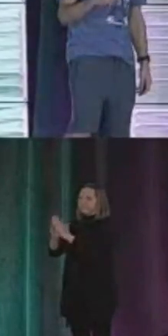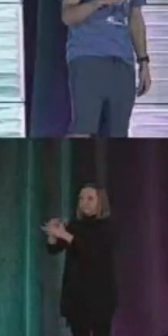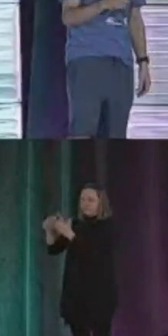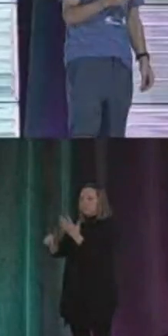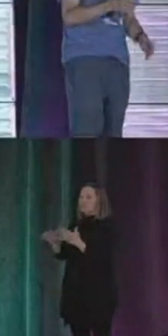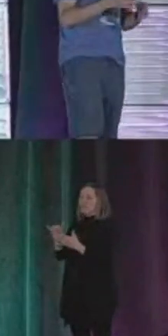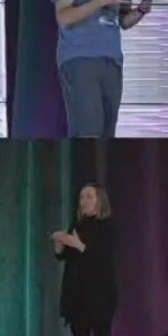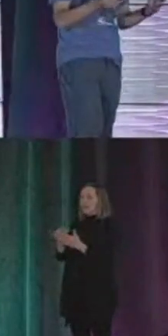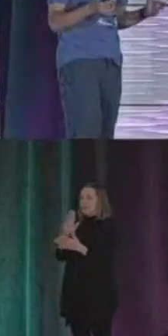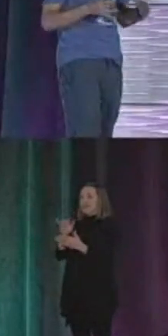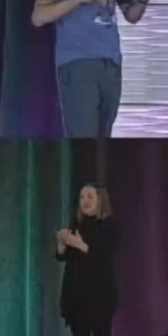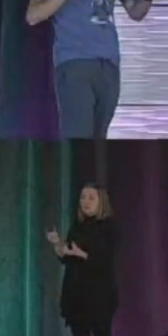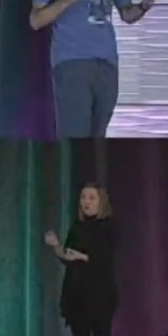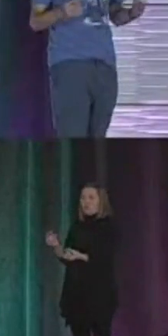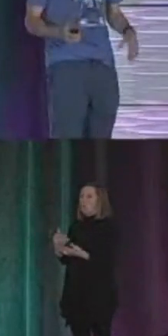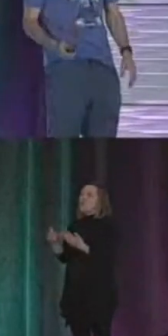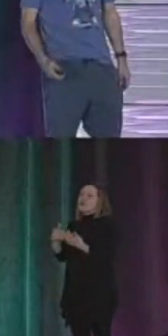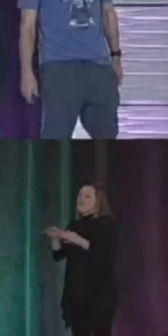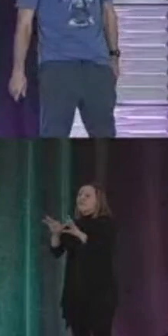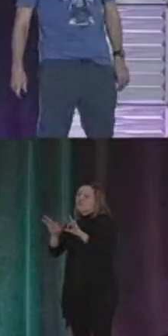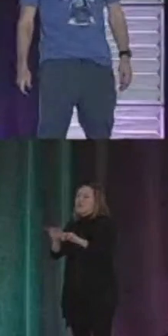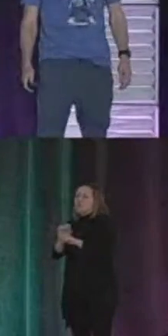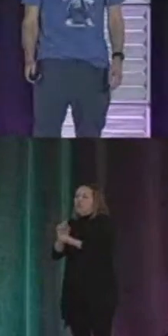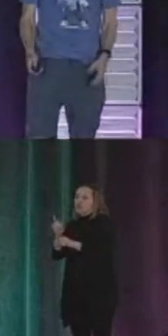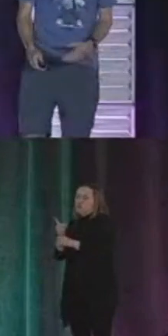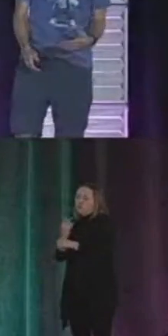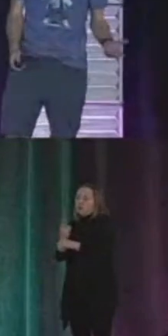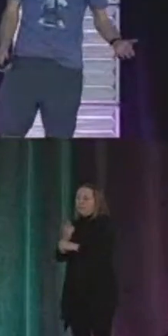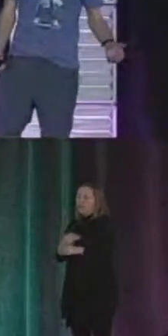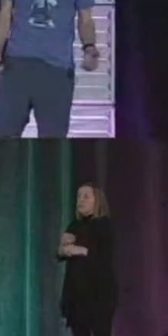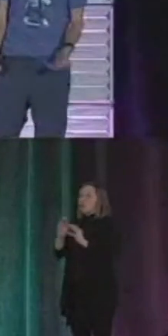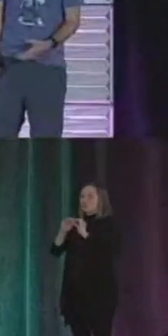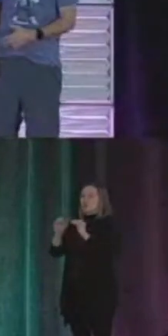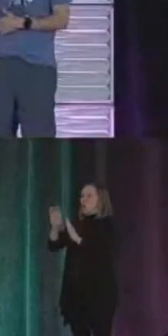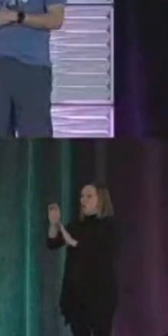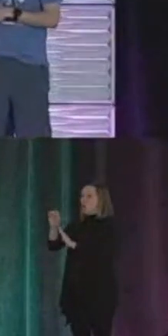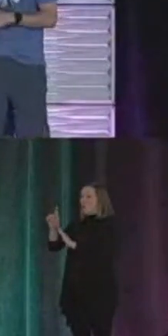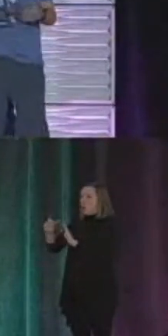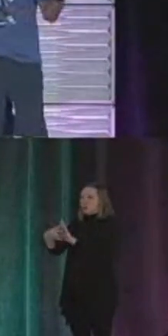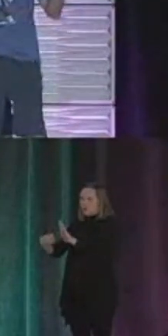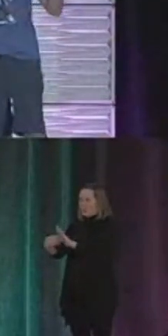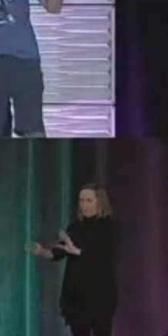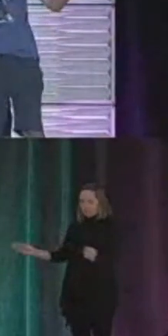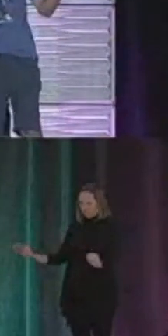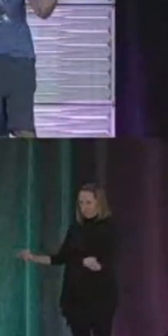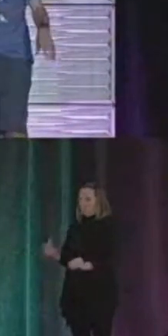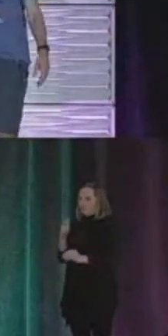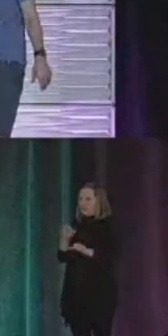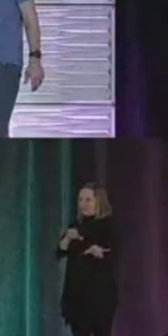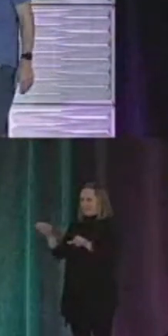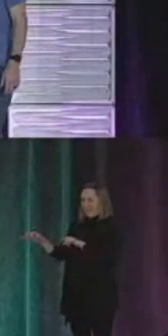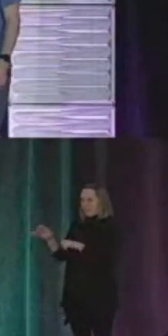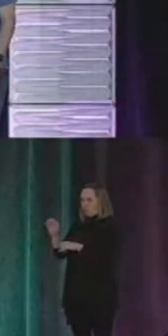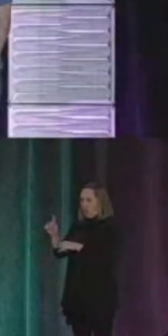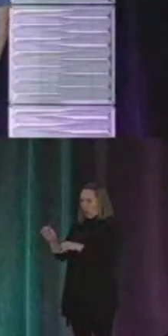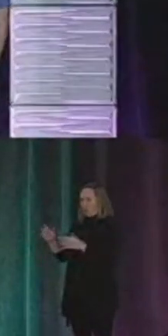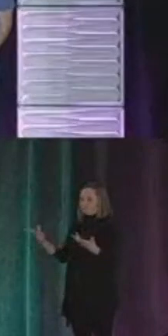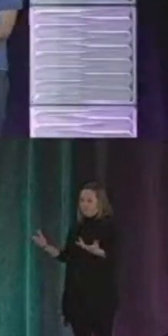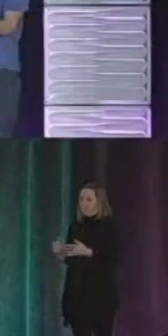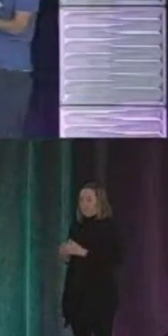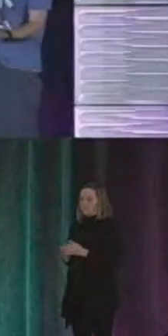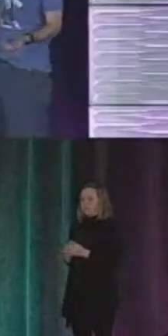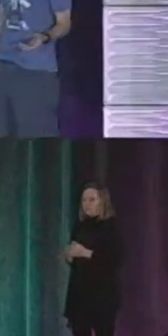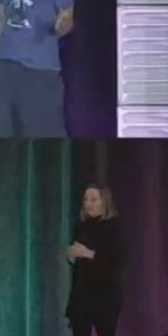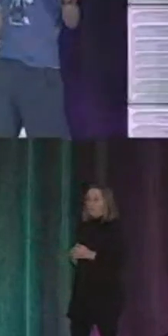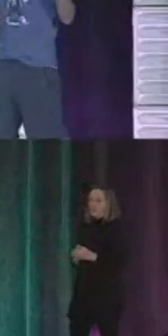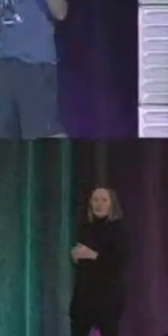would be something that you do within whatever framework that you're using. There's no code duplication because it's the exact same code on both sides. We